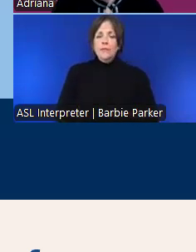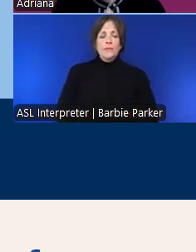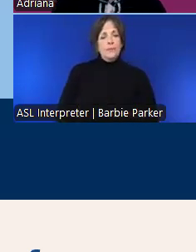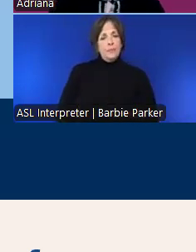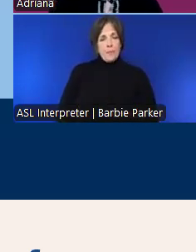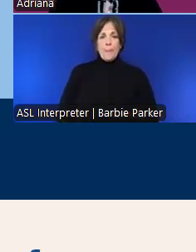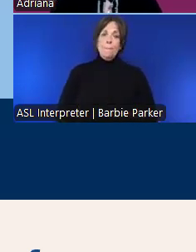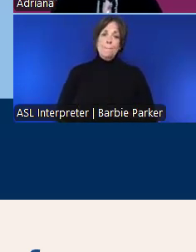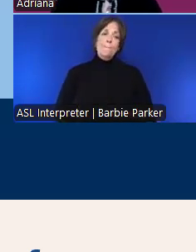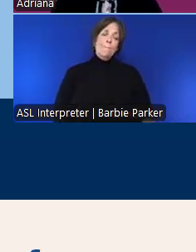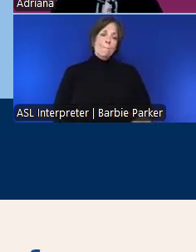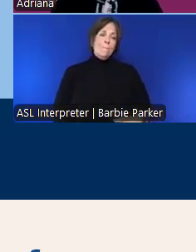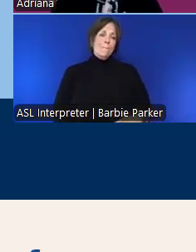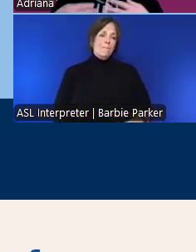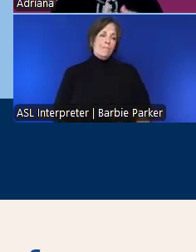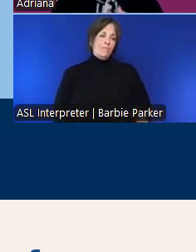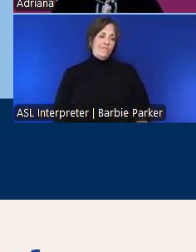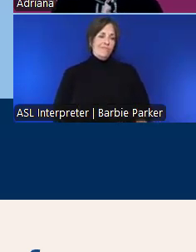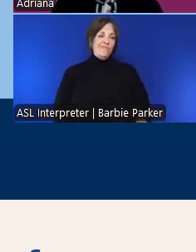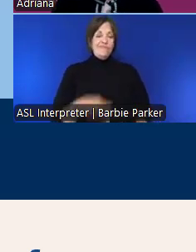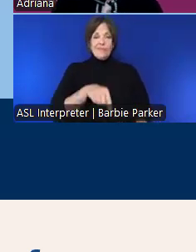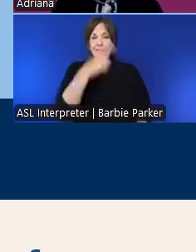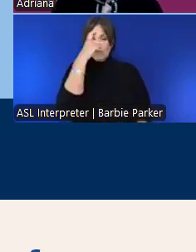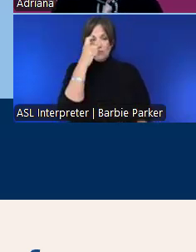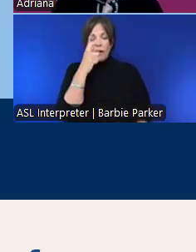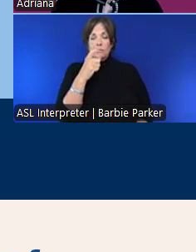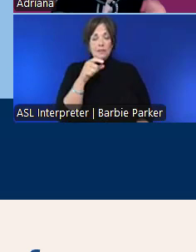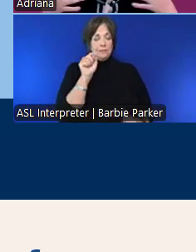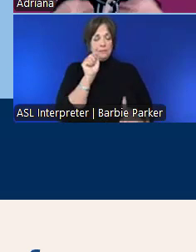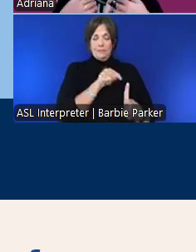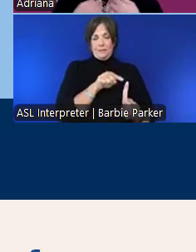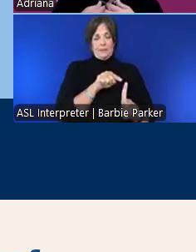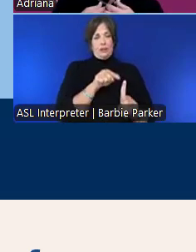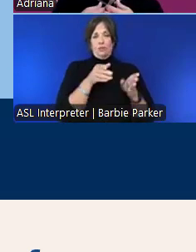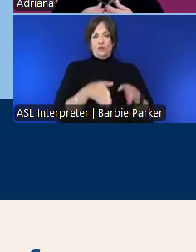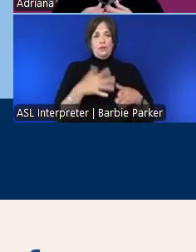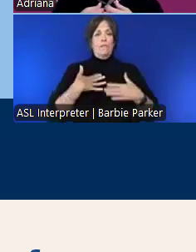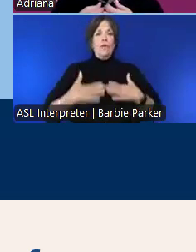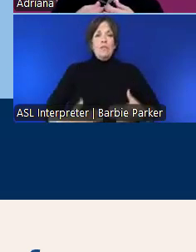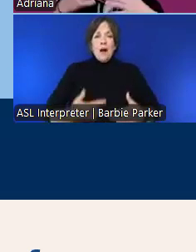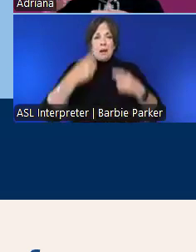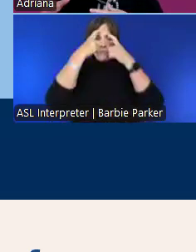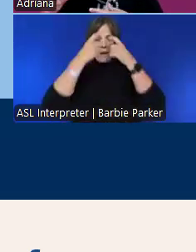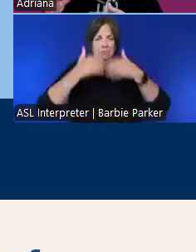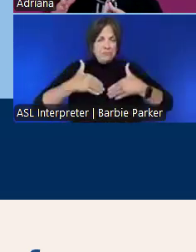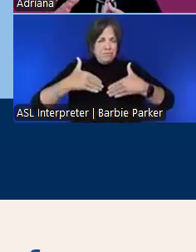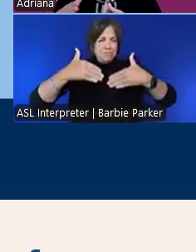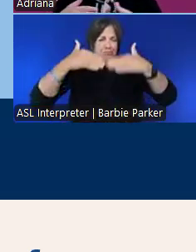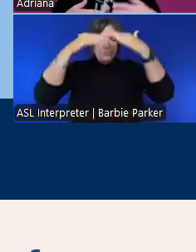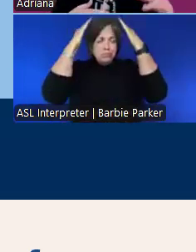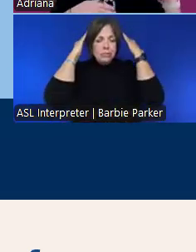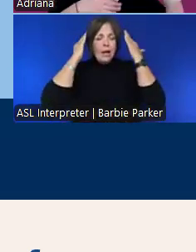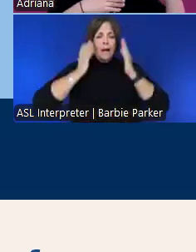trauma that is so overwhelming for that person's body and mind that it pushes that